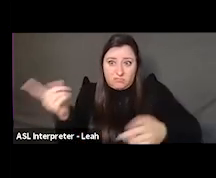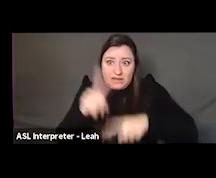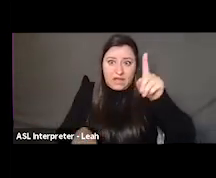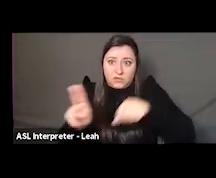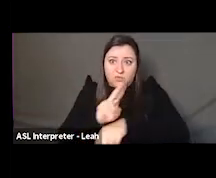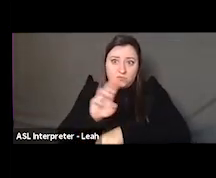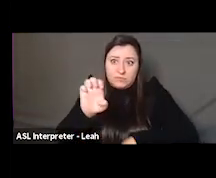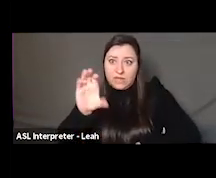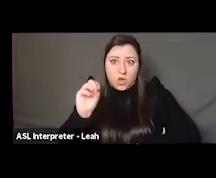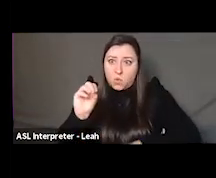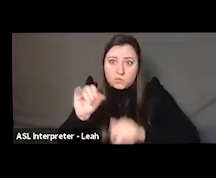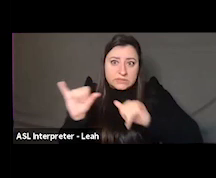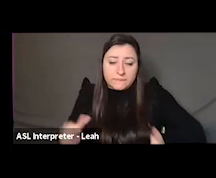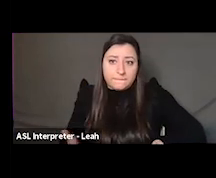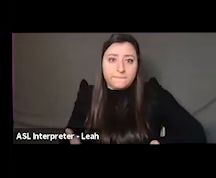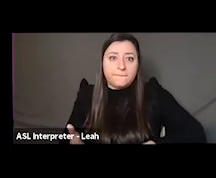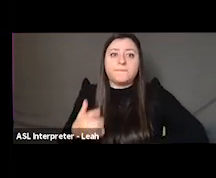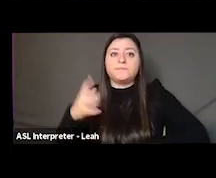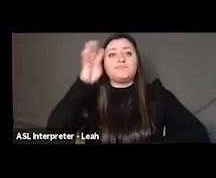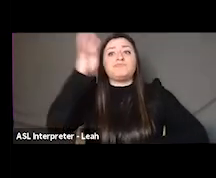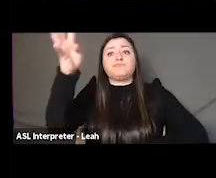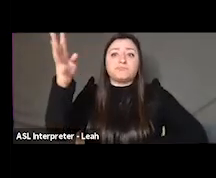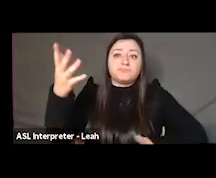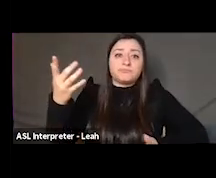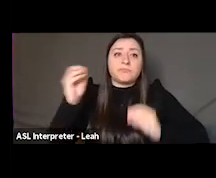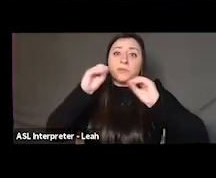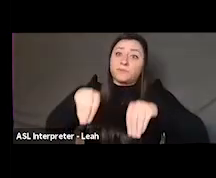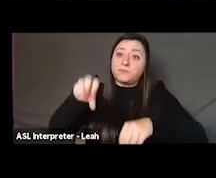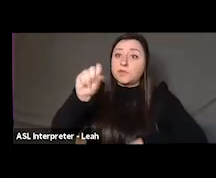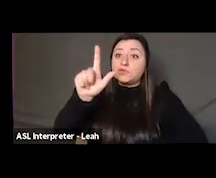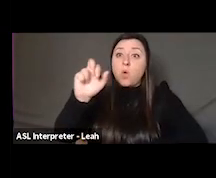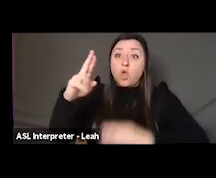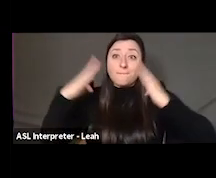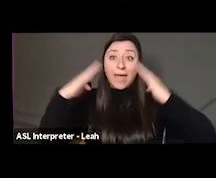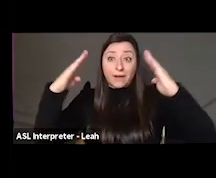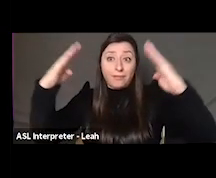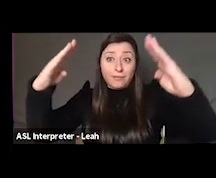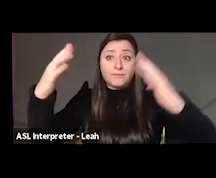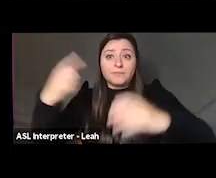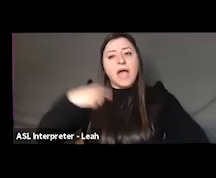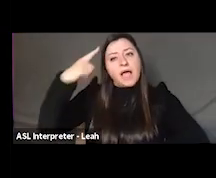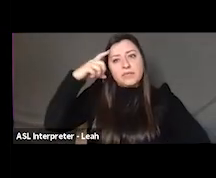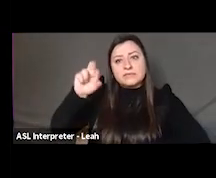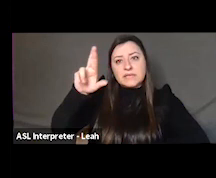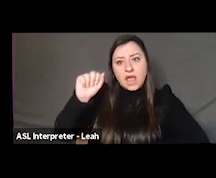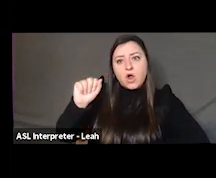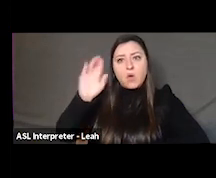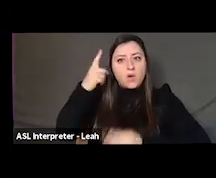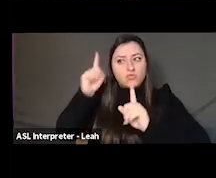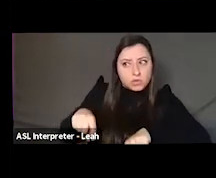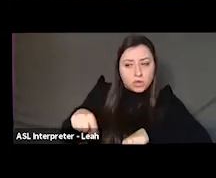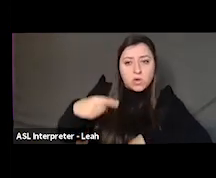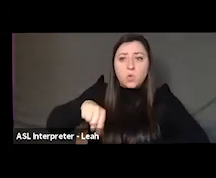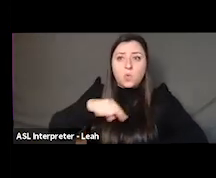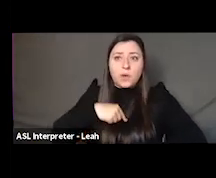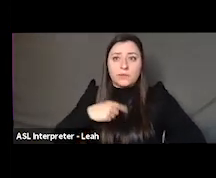come up with this idea of installing solar panels. I mean, of course, and I think Sarah would agree, I'm an environmental architect. I'm a